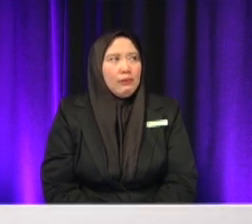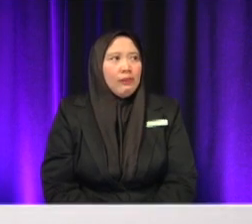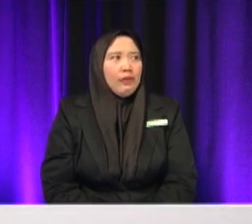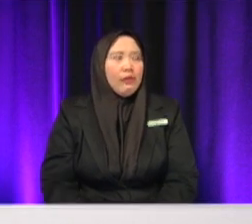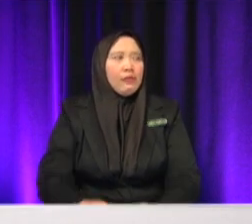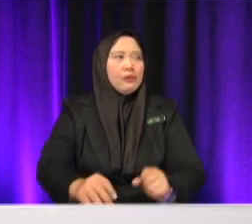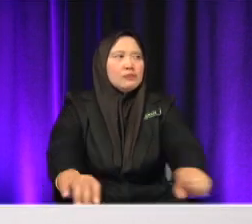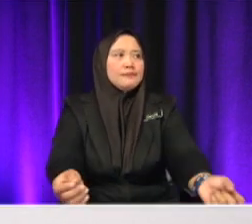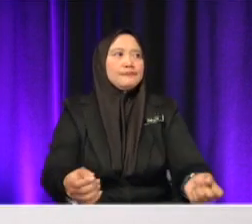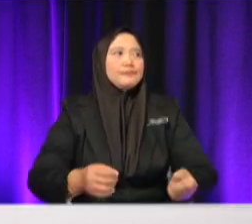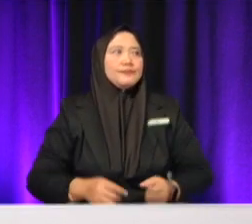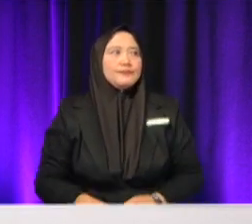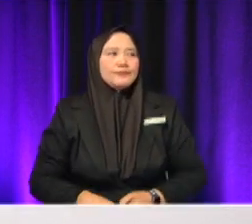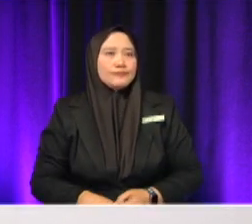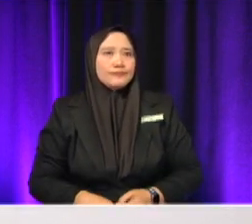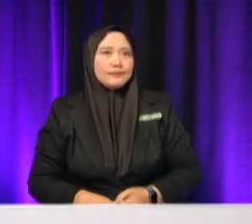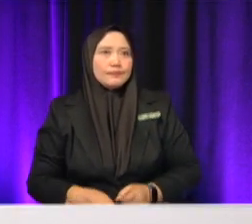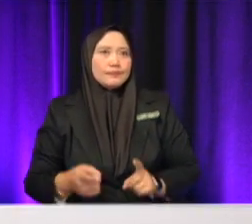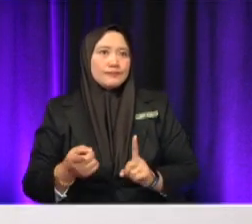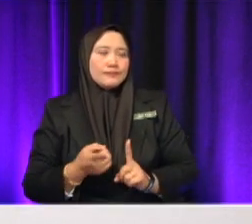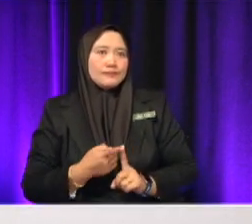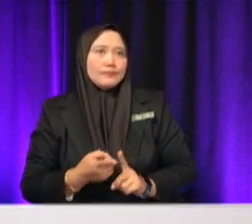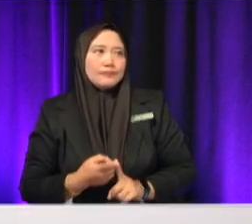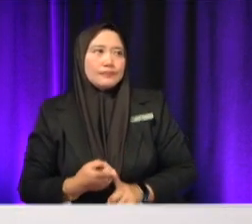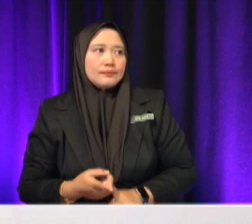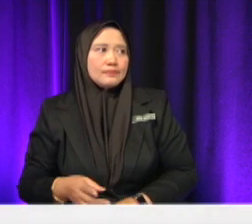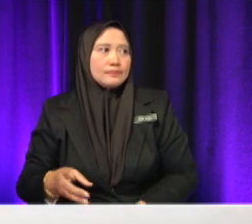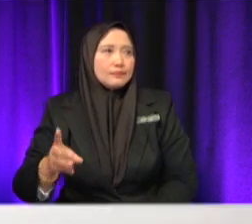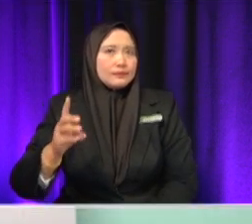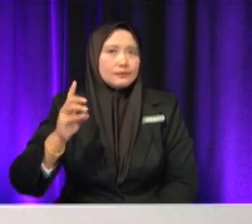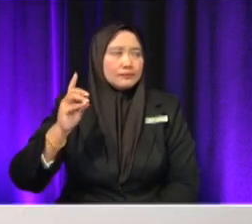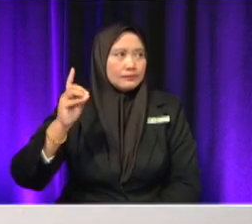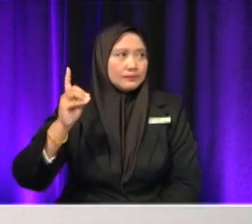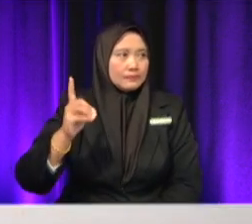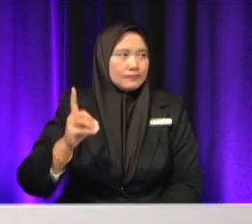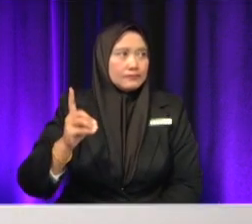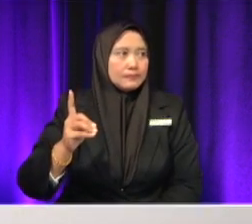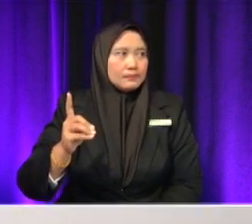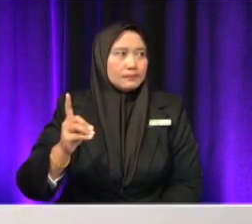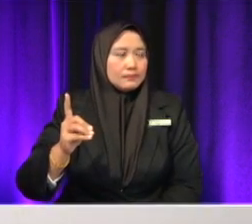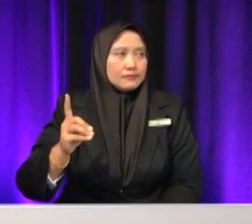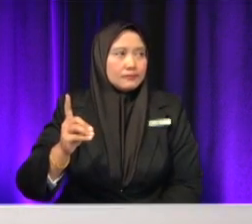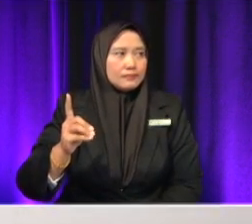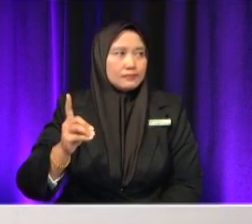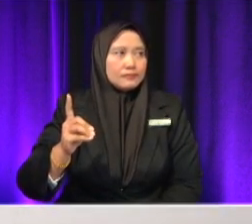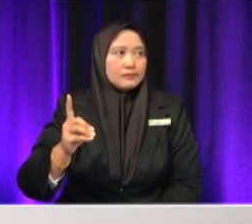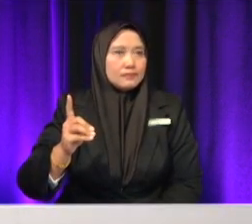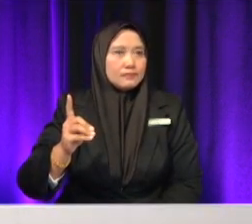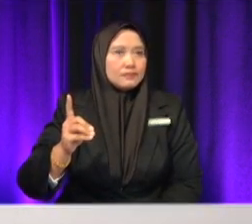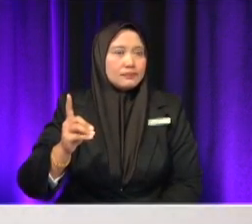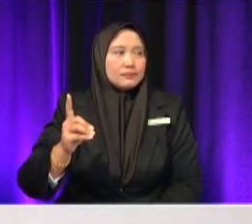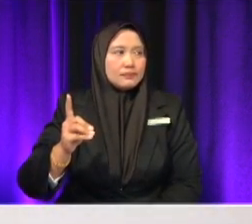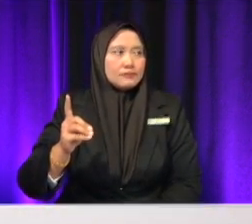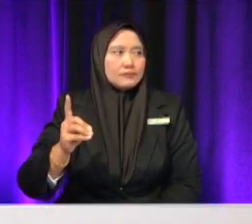I guess the first word for this letter would be D. D, okay. And then